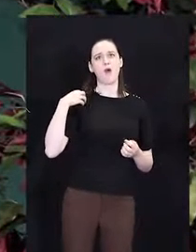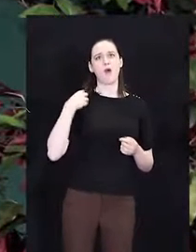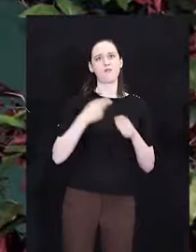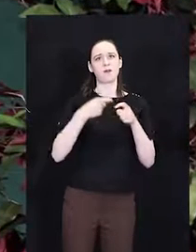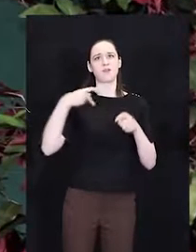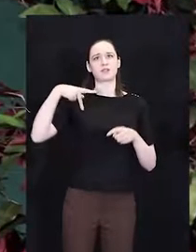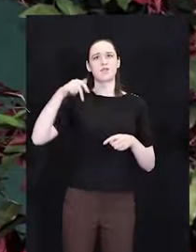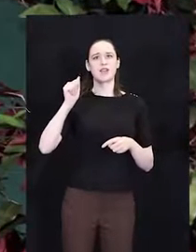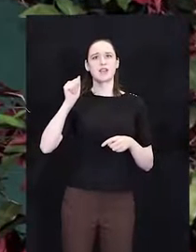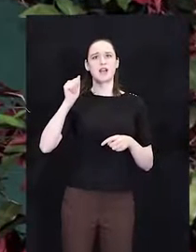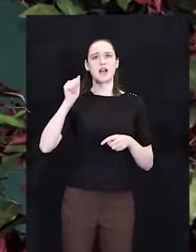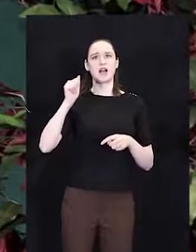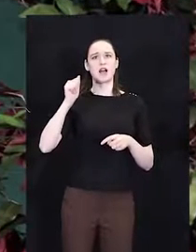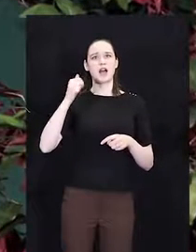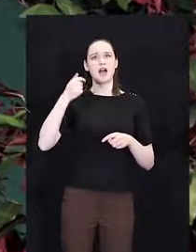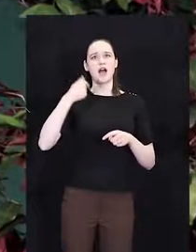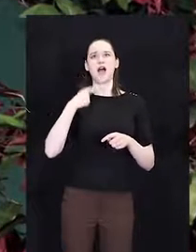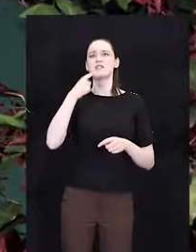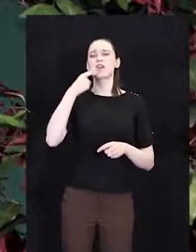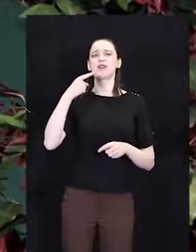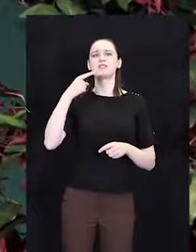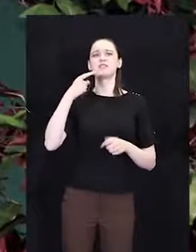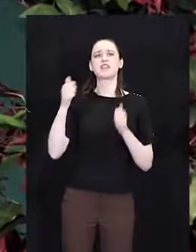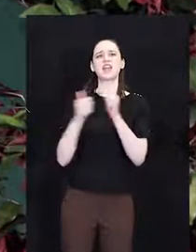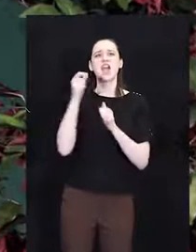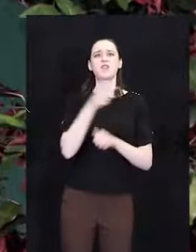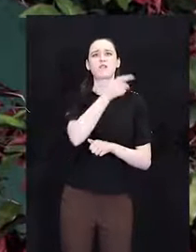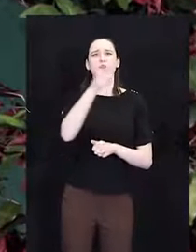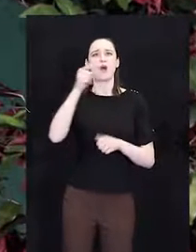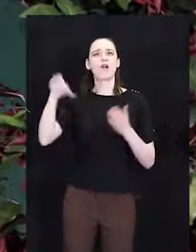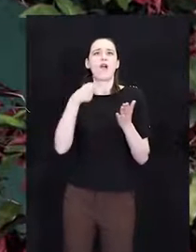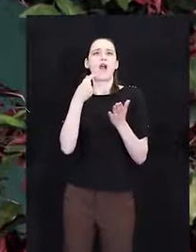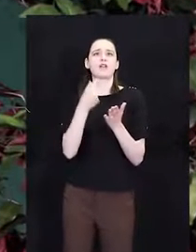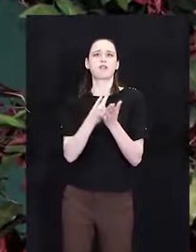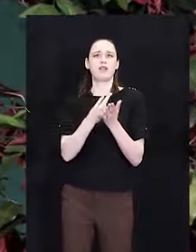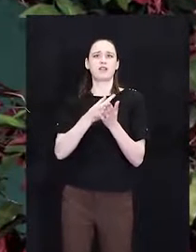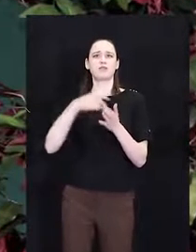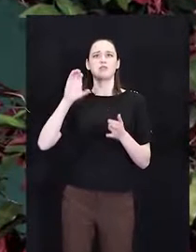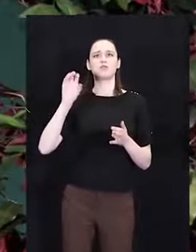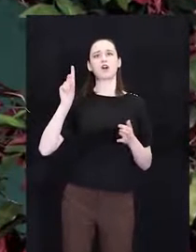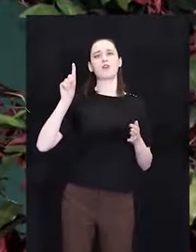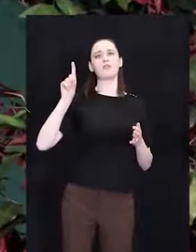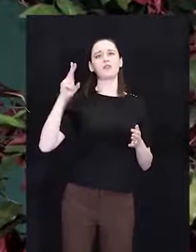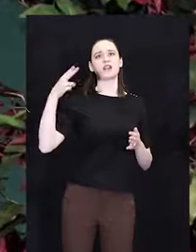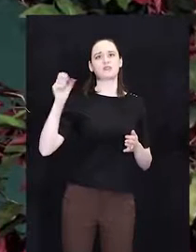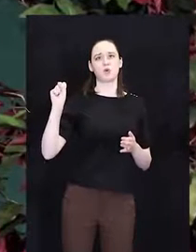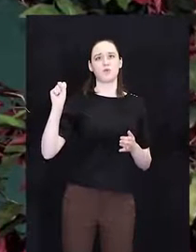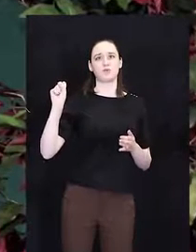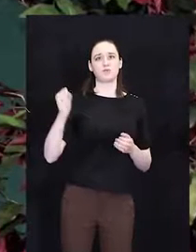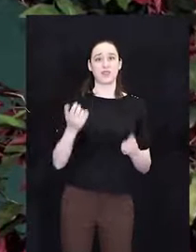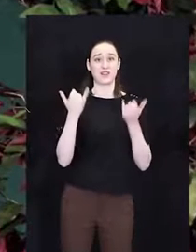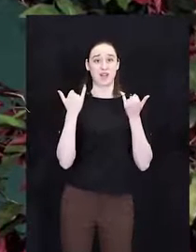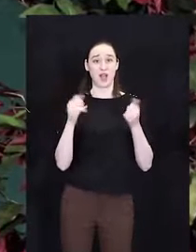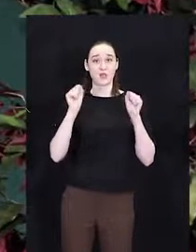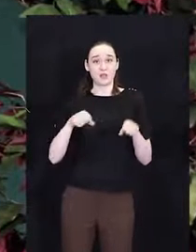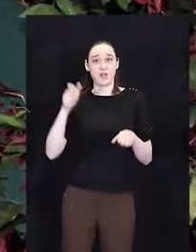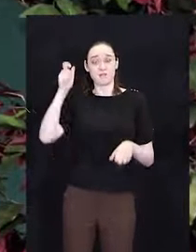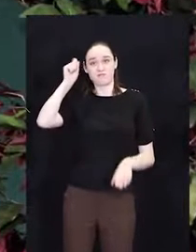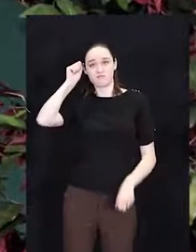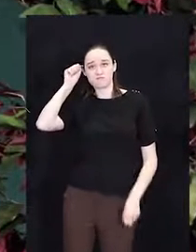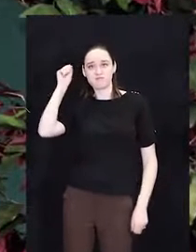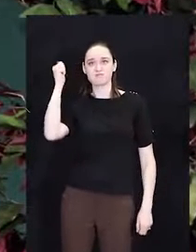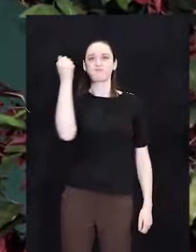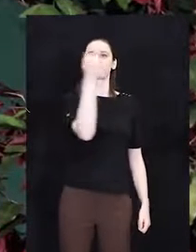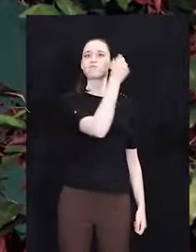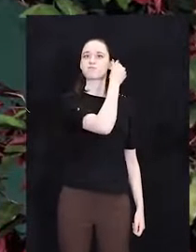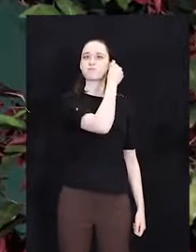Pennsylvania, I certify each of you a graduate of Central Dauphin High School. You may now move your tassels